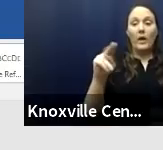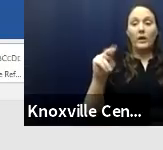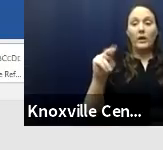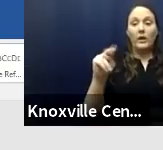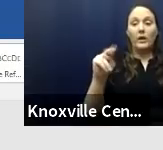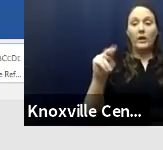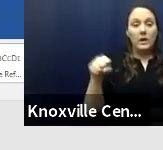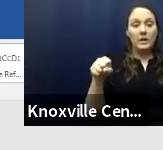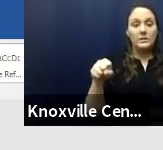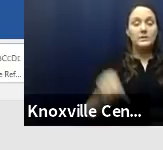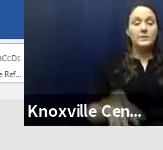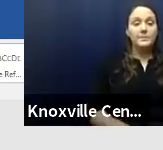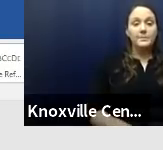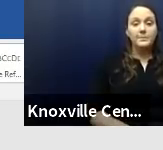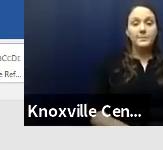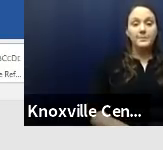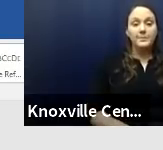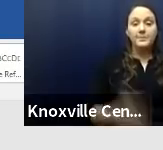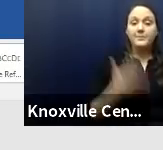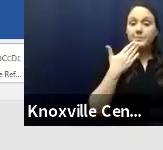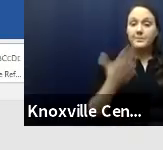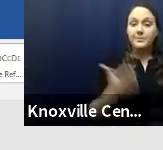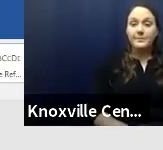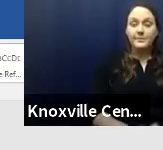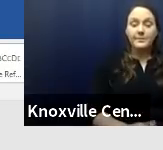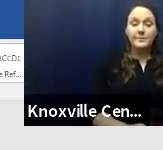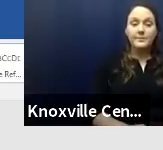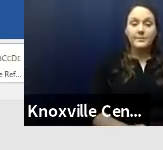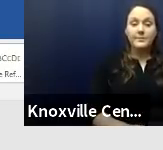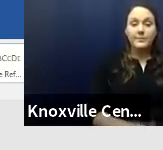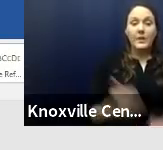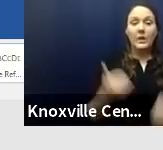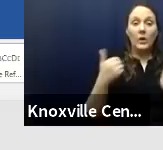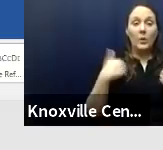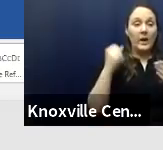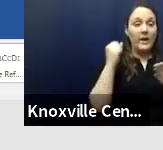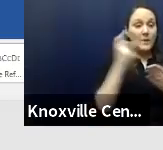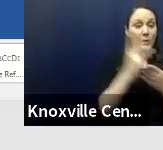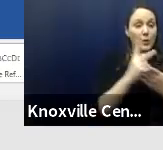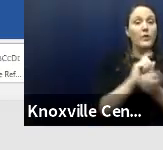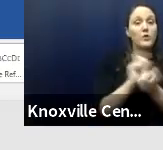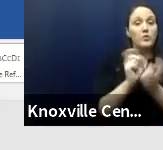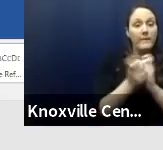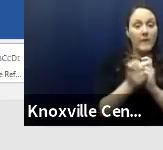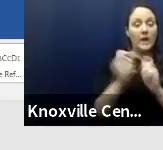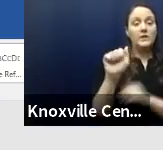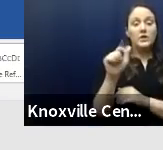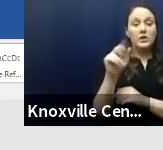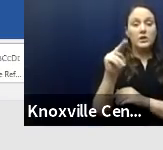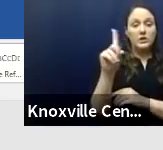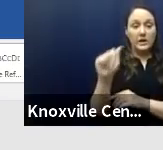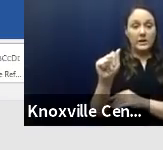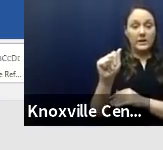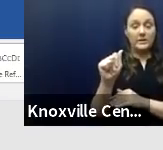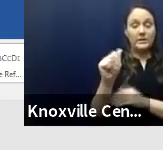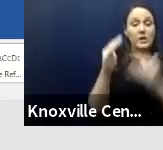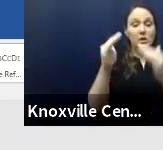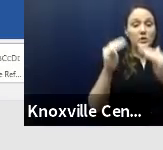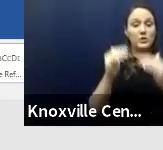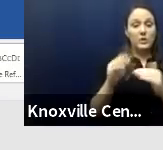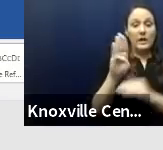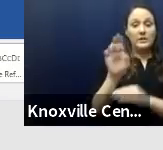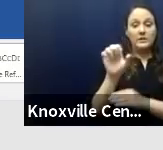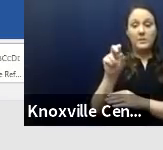Yes. Thank you. Yes. We have approved the revised agenda. The next item on the agenda is the benchmark